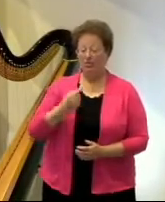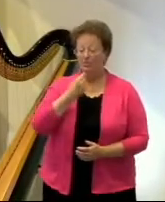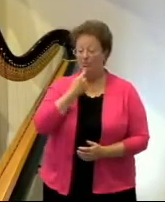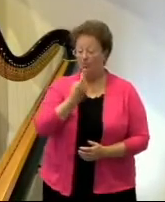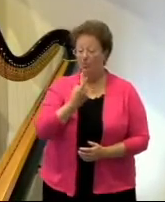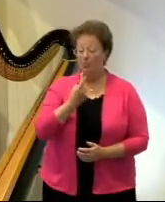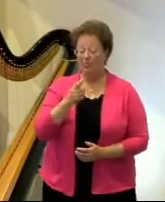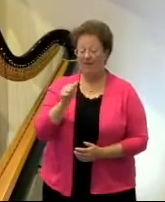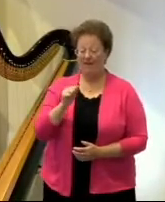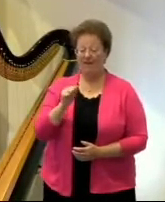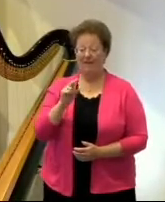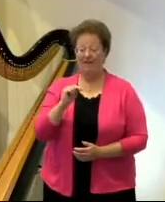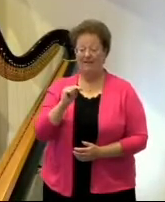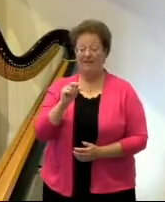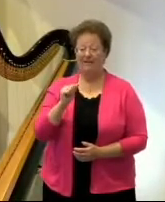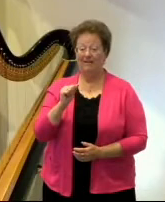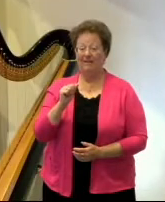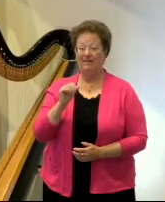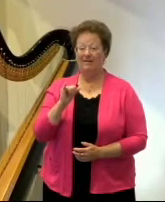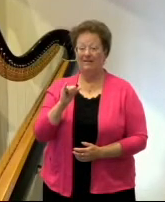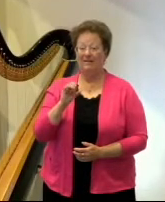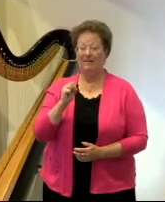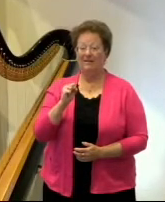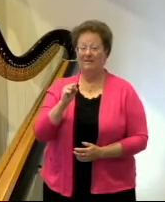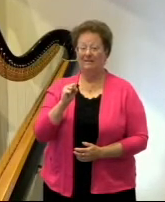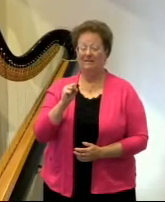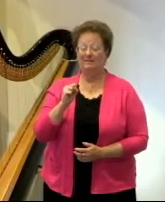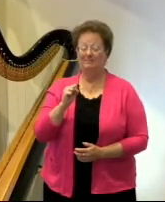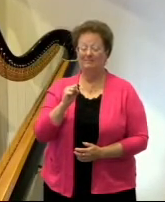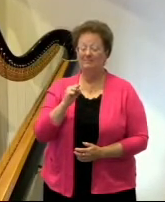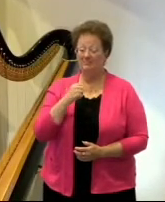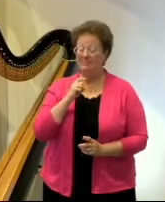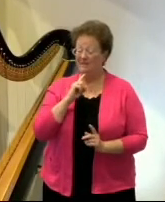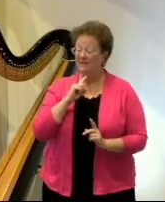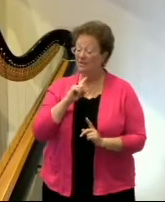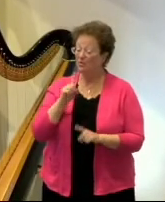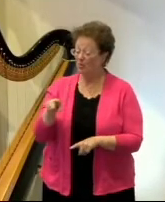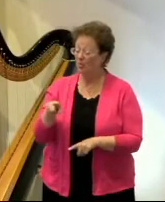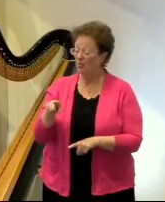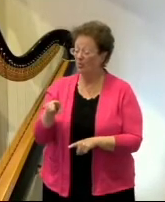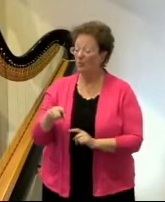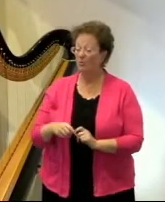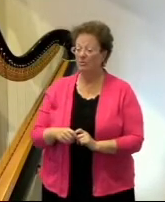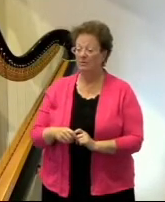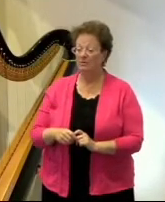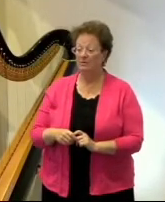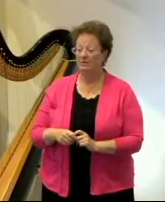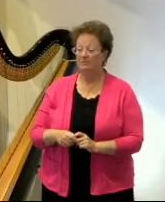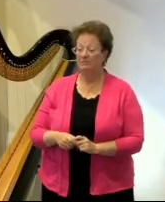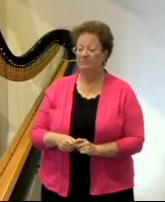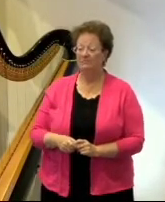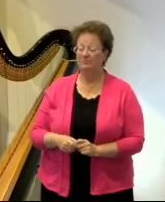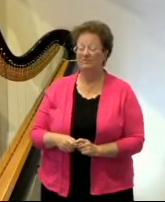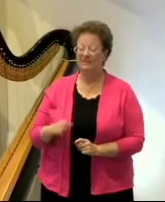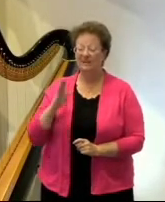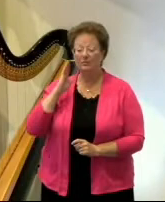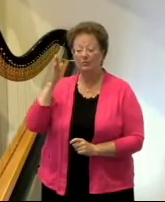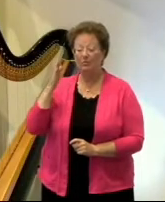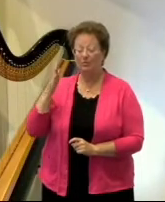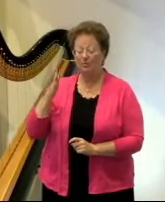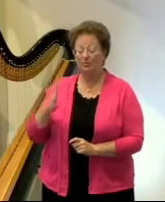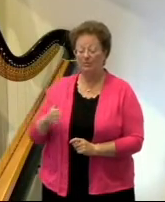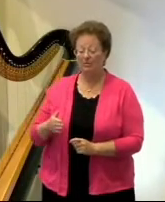'Go. This man is my chosen instrument to carry my name before the Gentiles and their kings, and before the people of